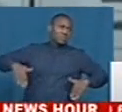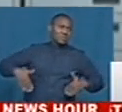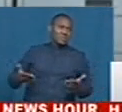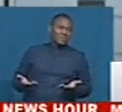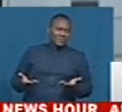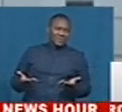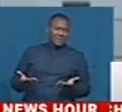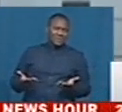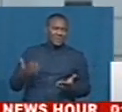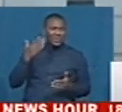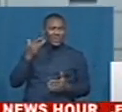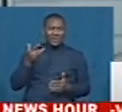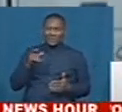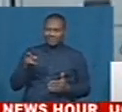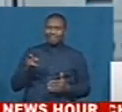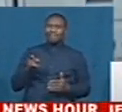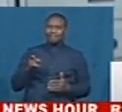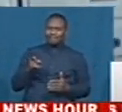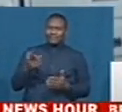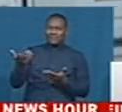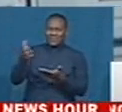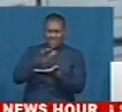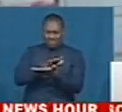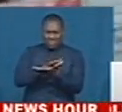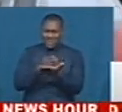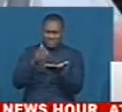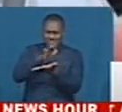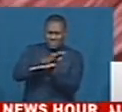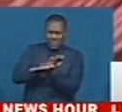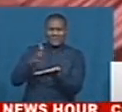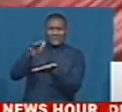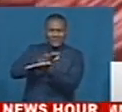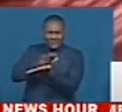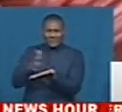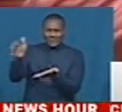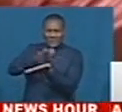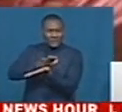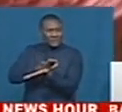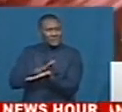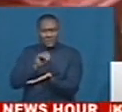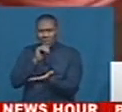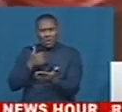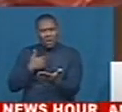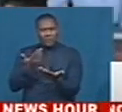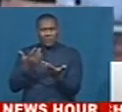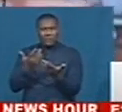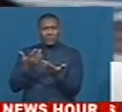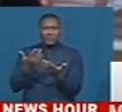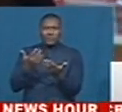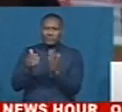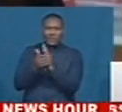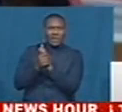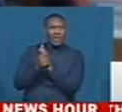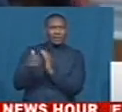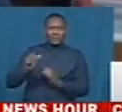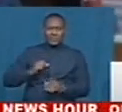Commission says this is due to the manual process in land registration, compounded by lack of resources and personnel to do